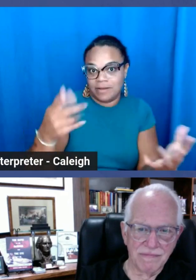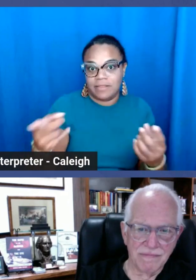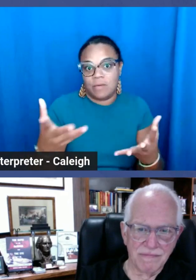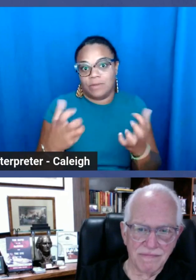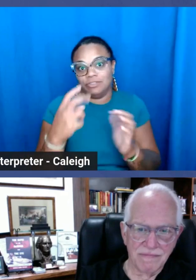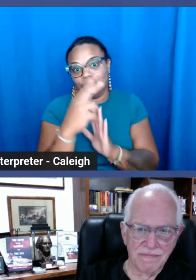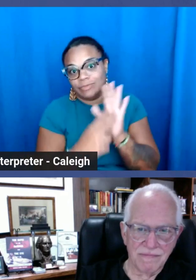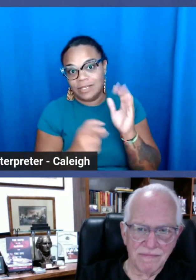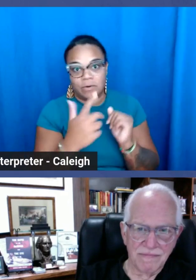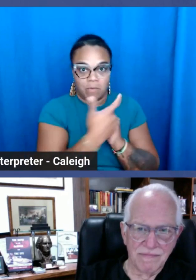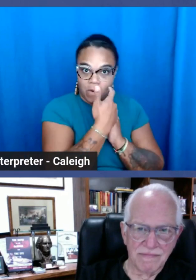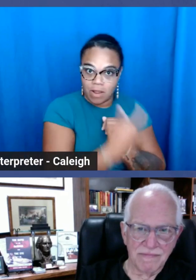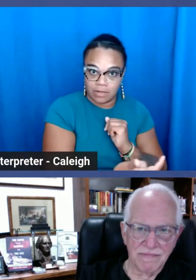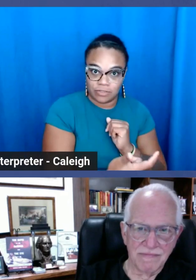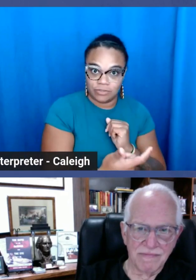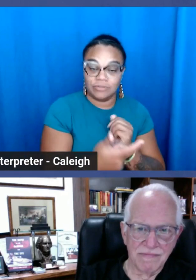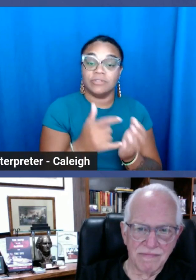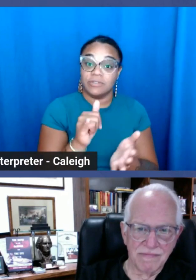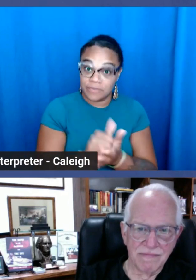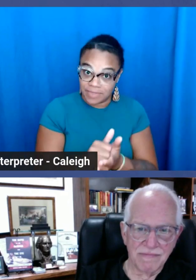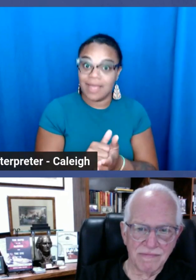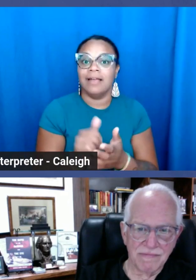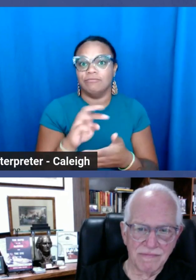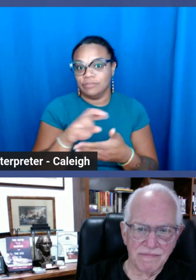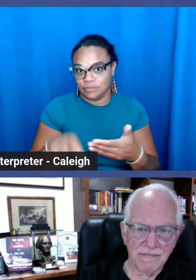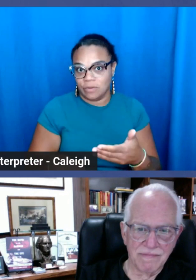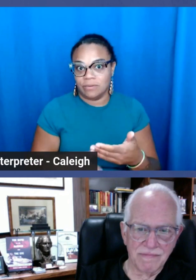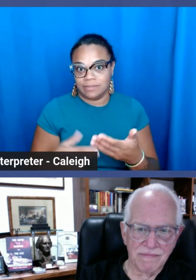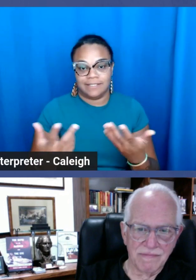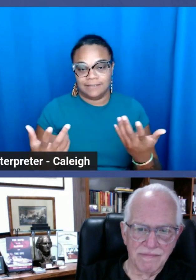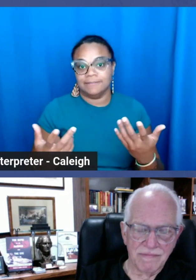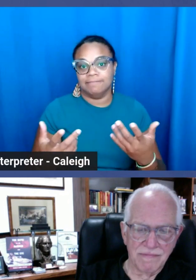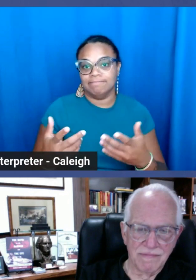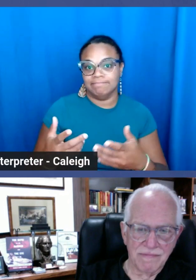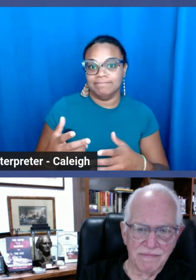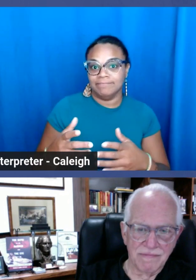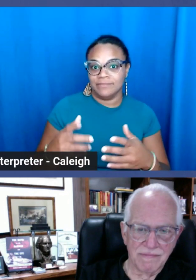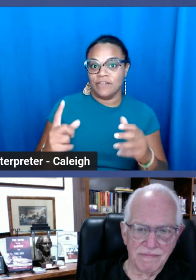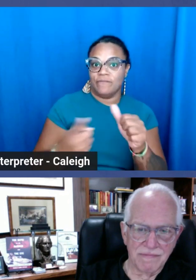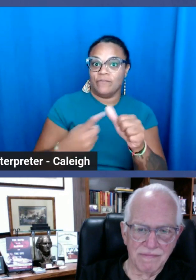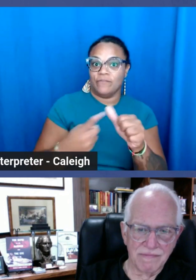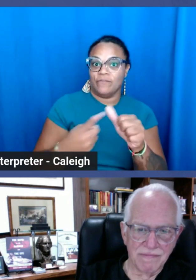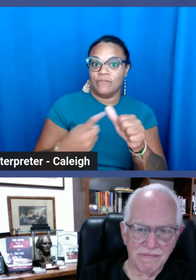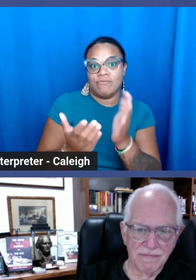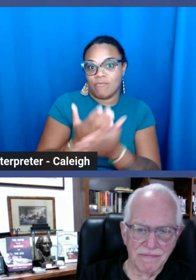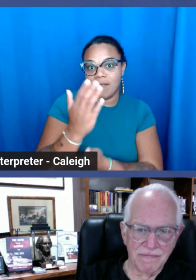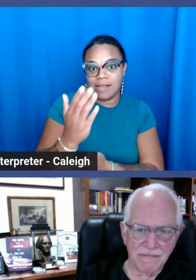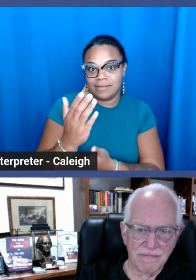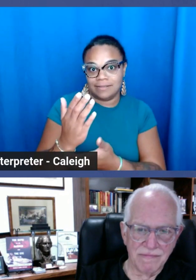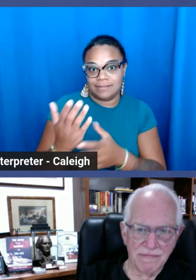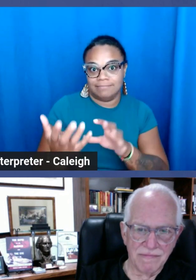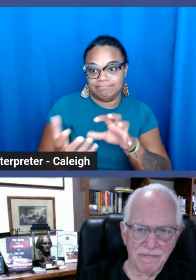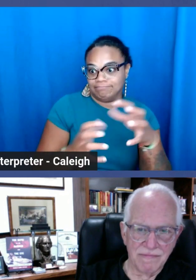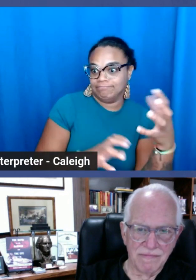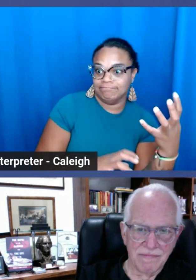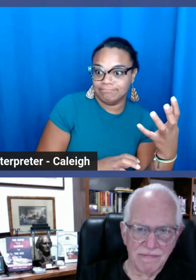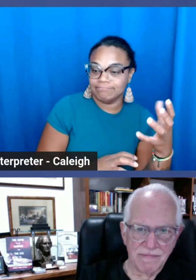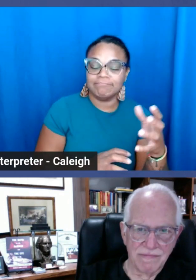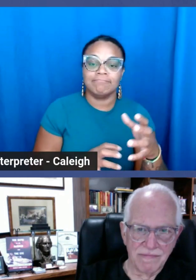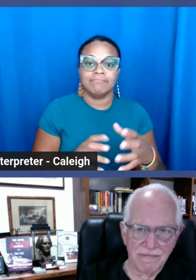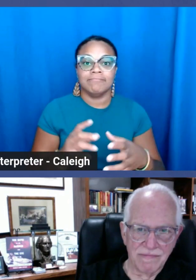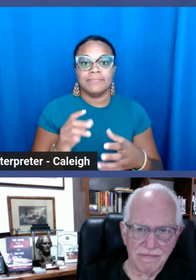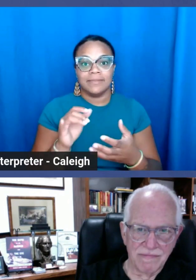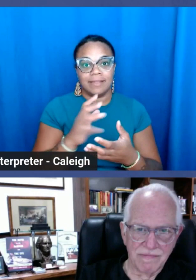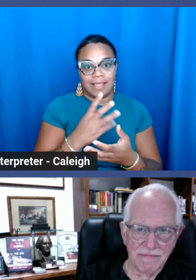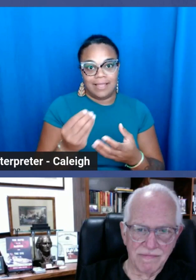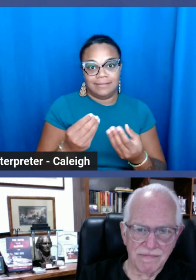results in the classic chilling effect on First Amendment rights and a prohibition on dissemination of protected